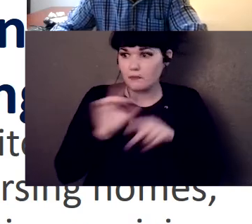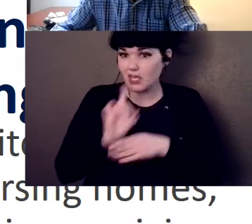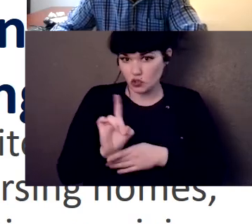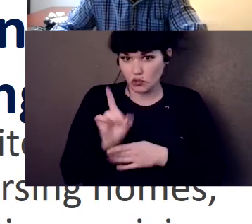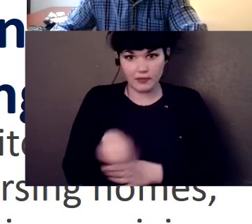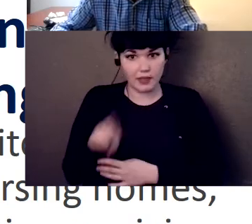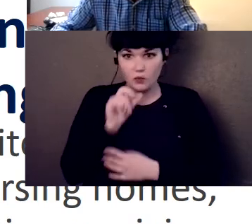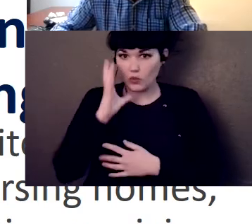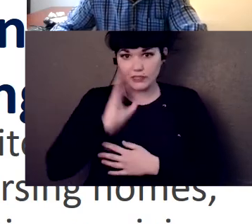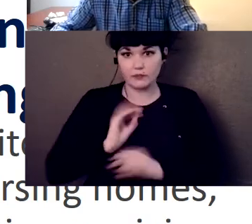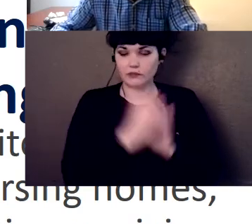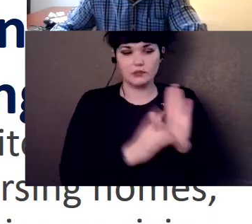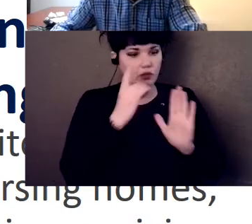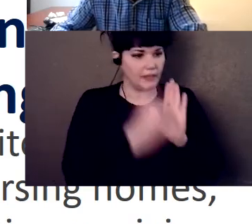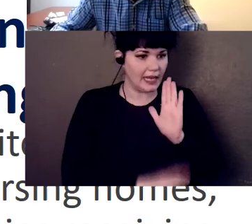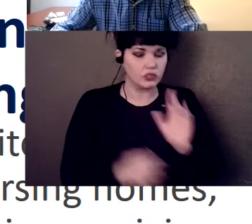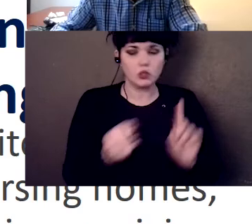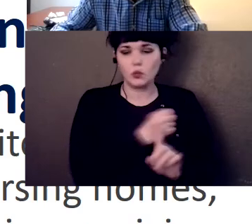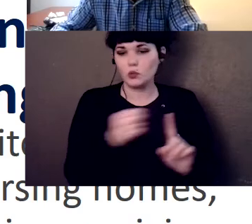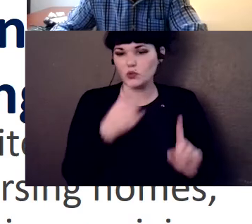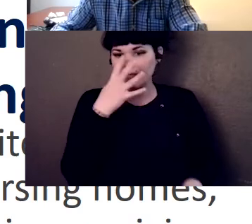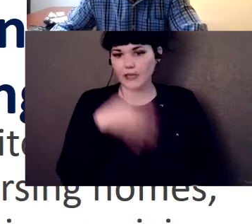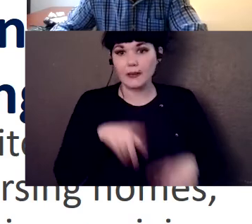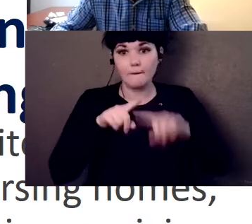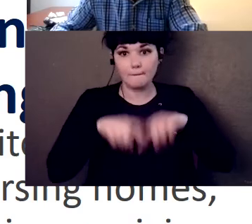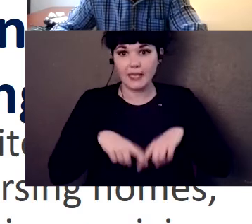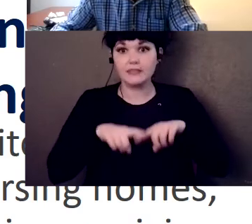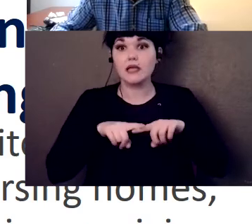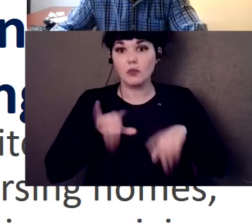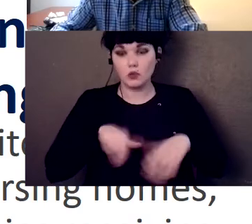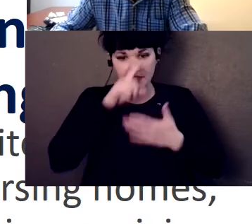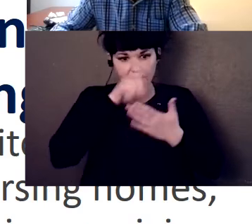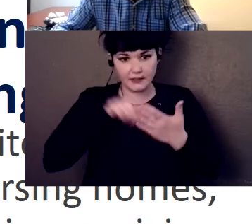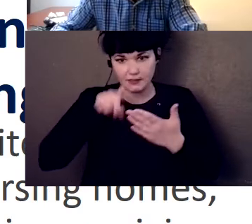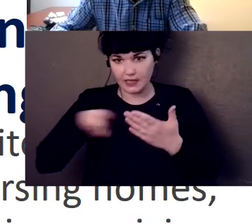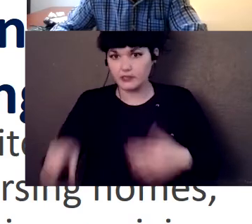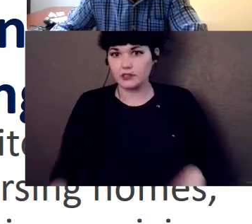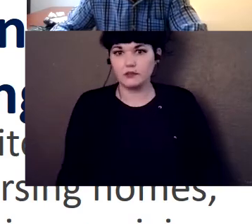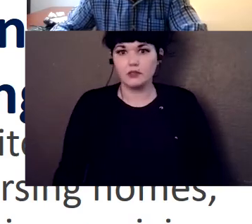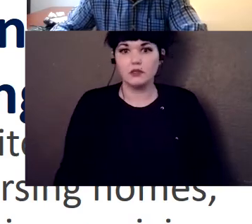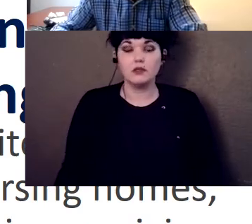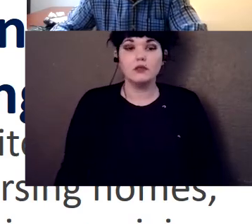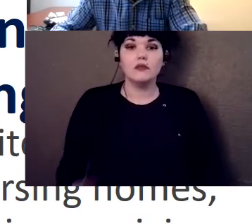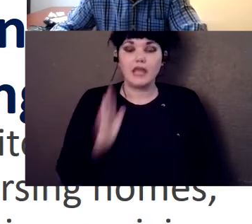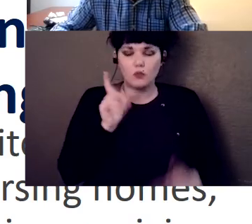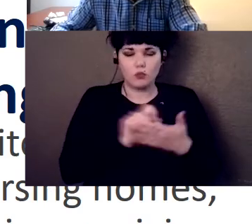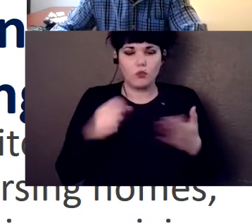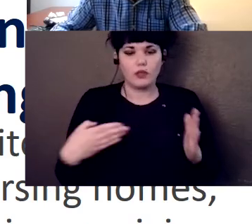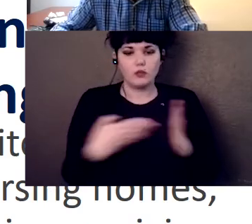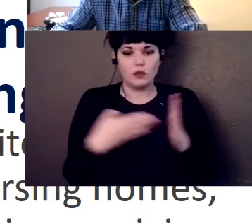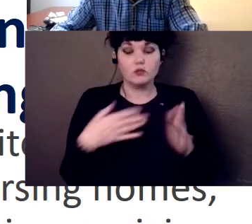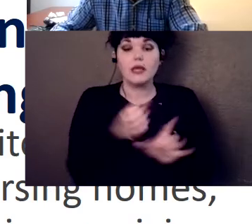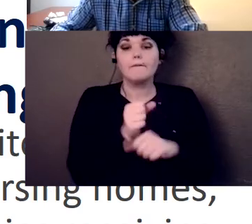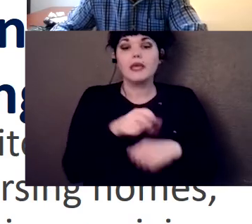the abuse, the neglect. Based on those investigations, they'll bring lawsuits, create public reports, and use any other